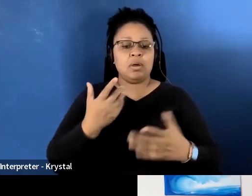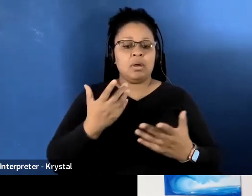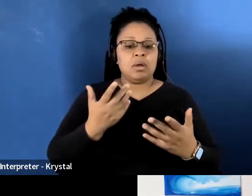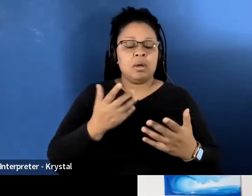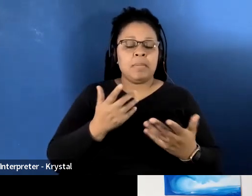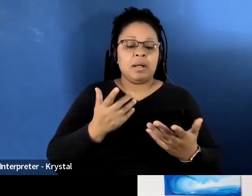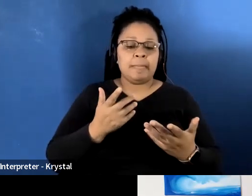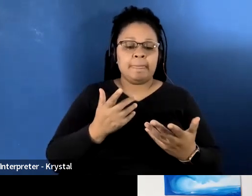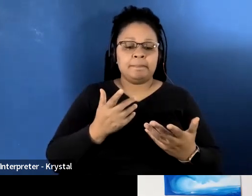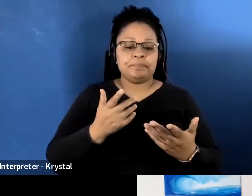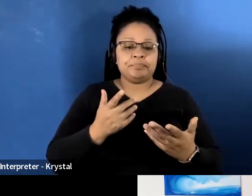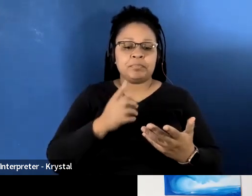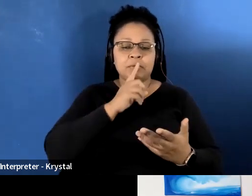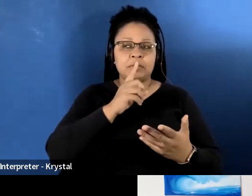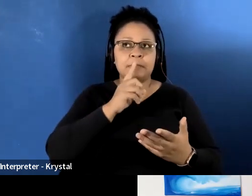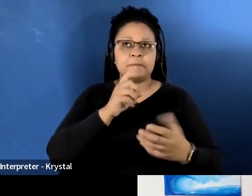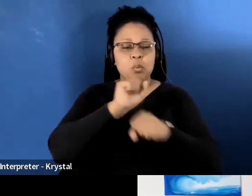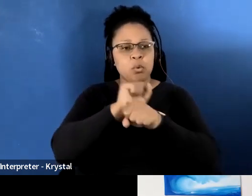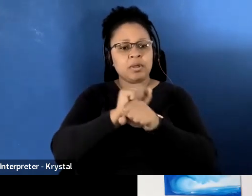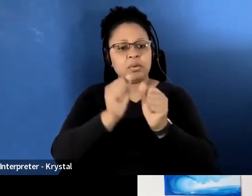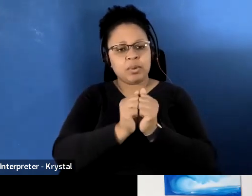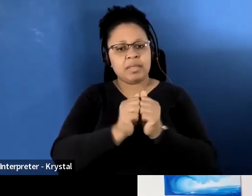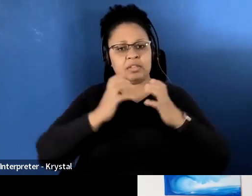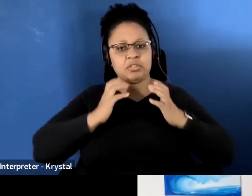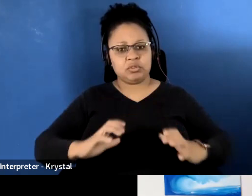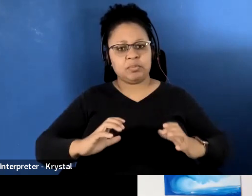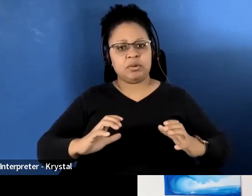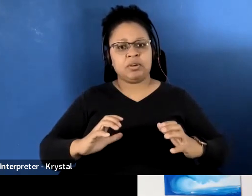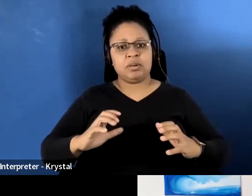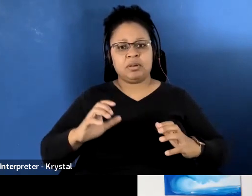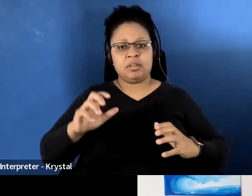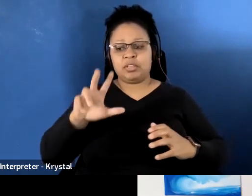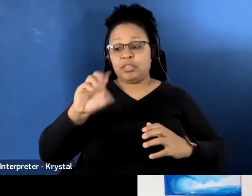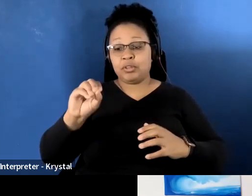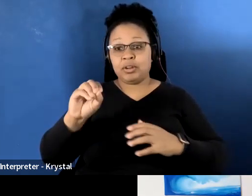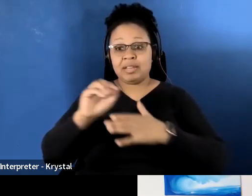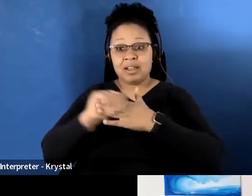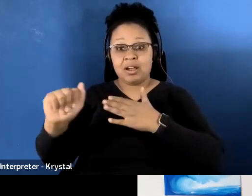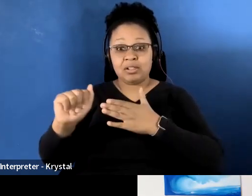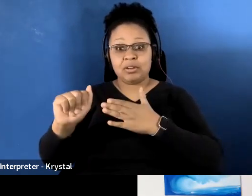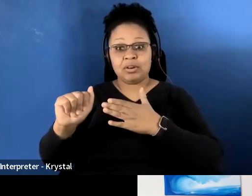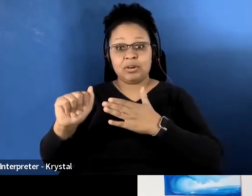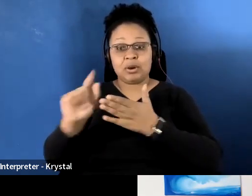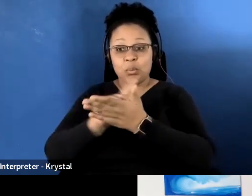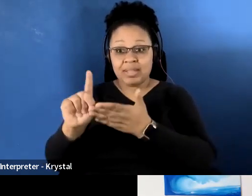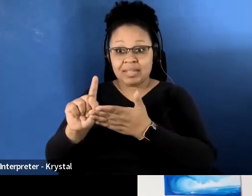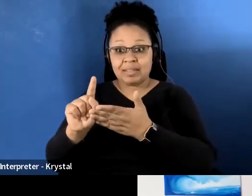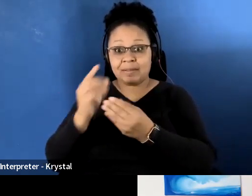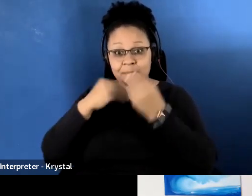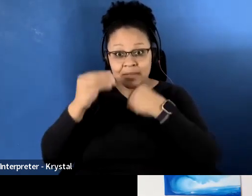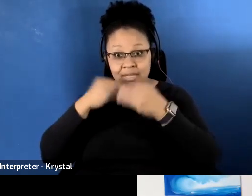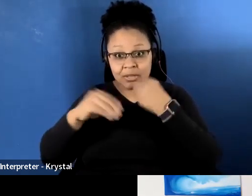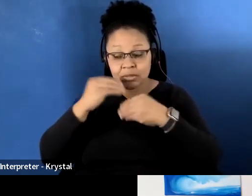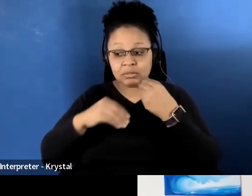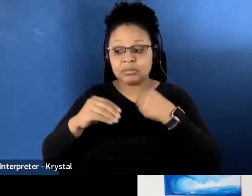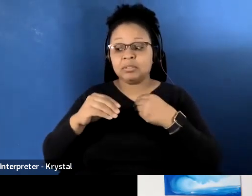consumer on like $30 a week meals for one. That's for 7 days. You can find a